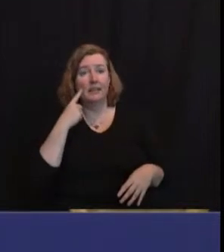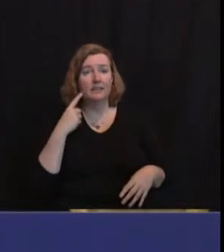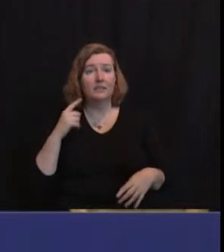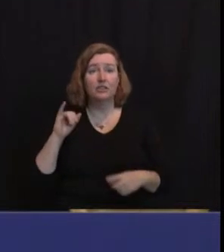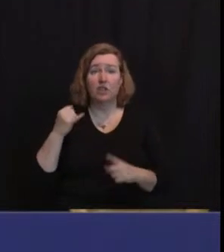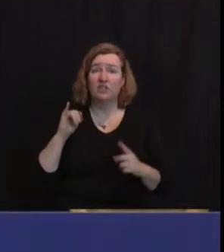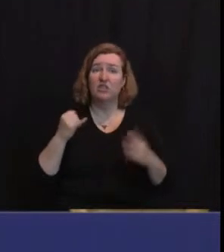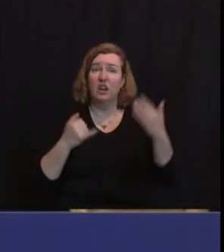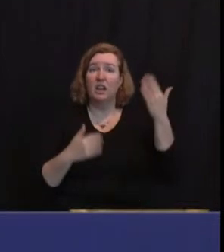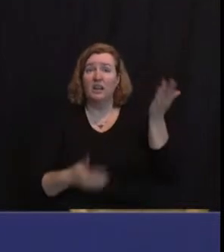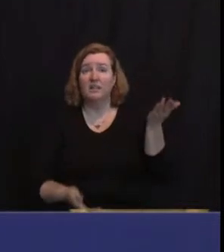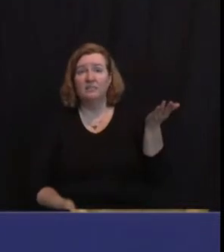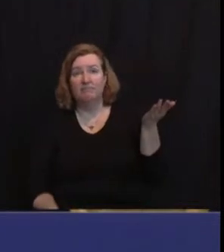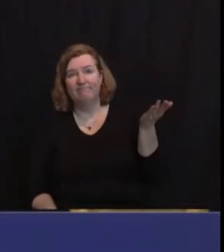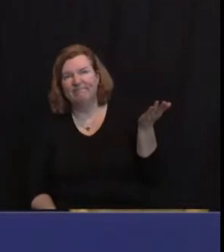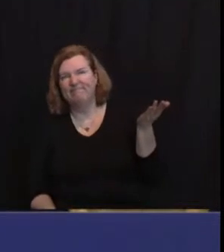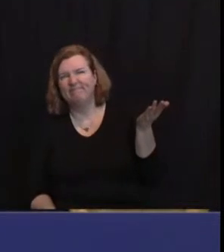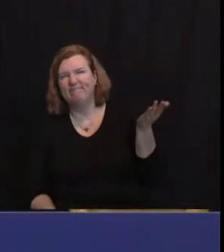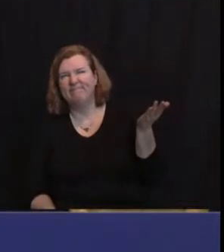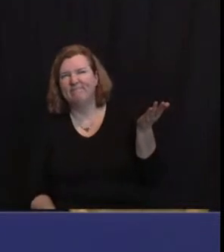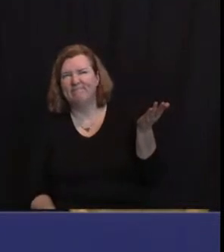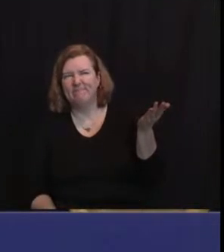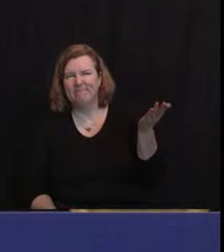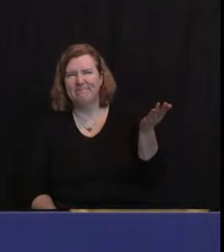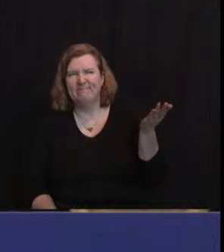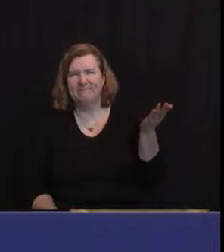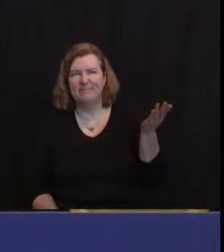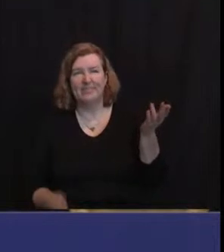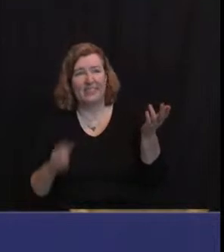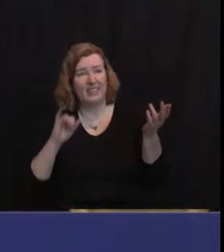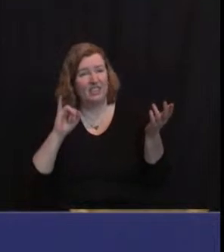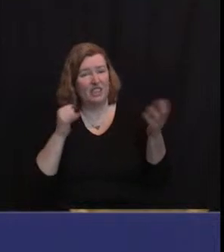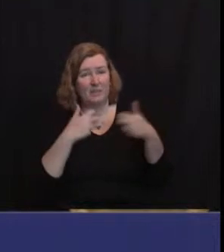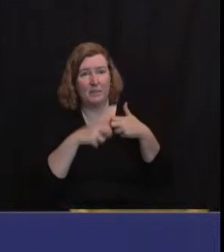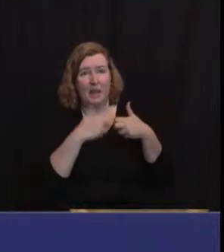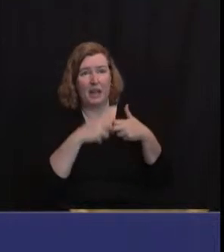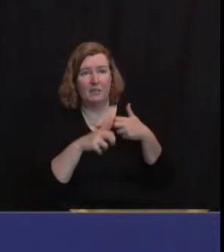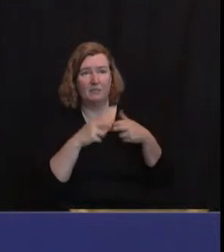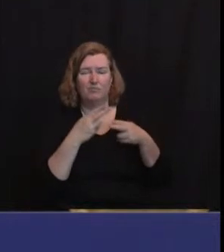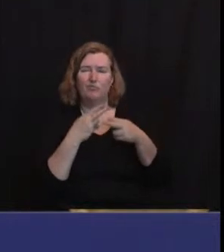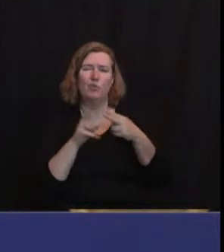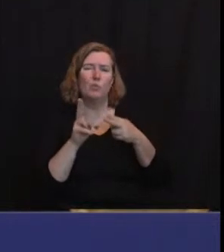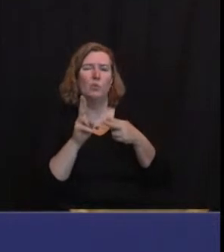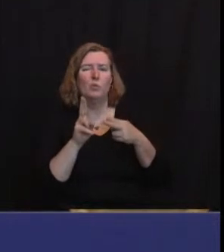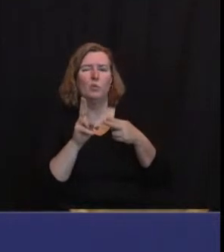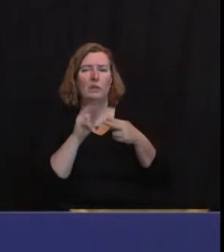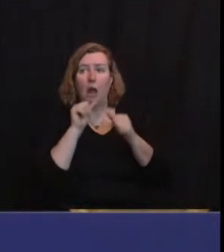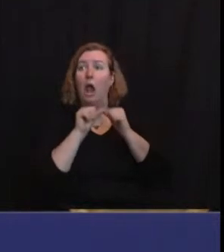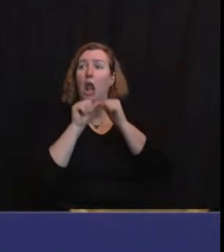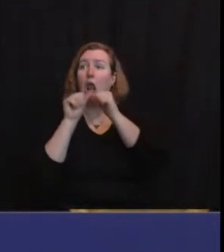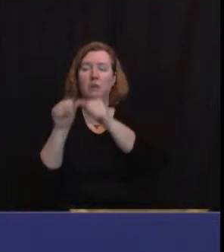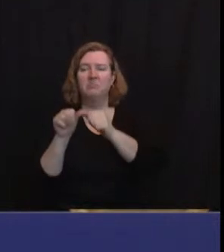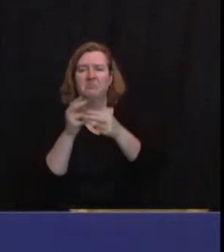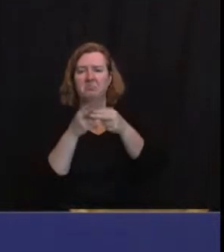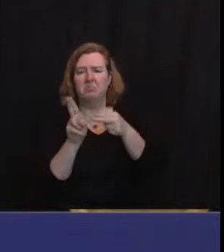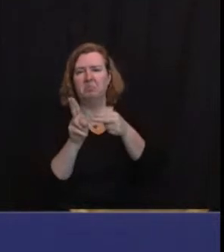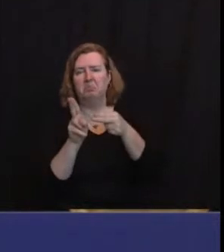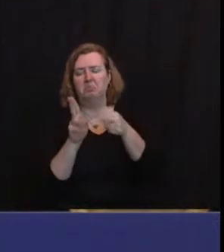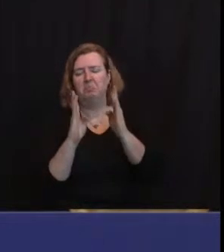this is the case, as I know you do. This is a short-term issue with them. It is not a permanent, long-term, at least we're not